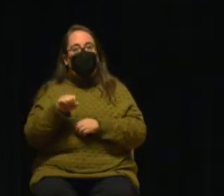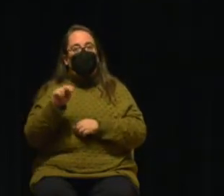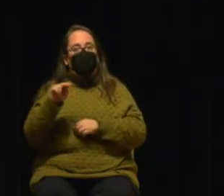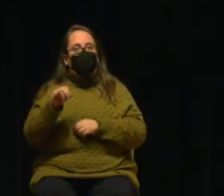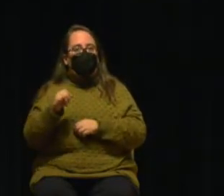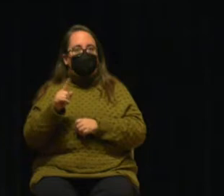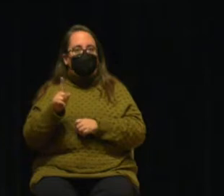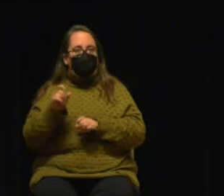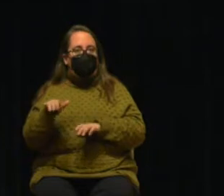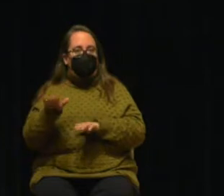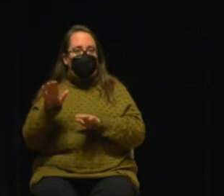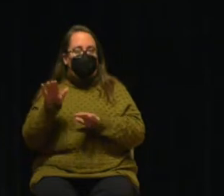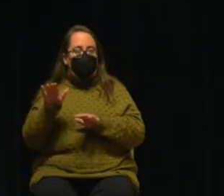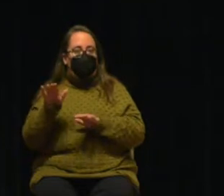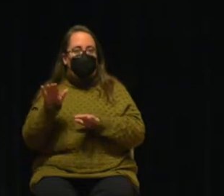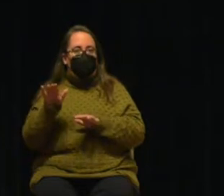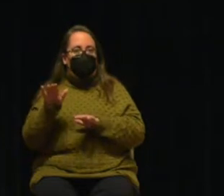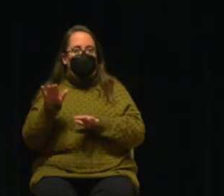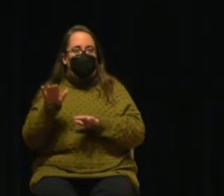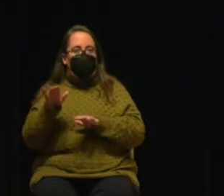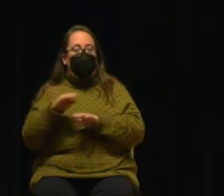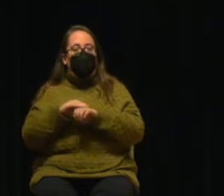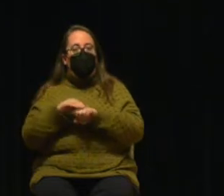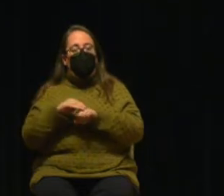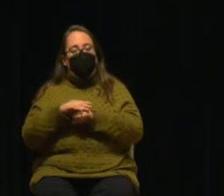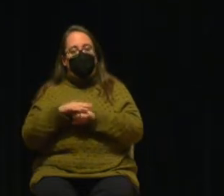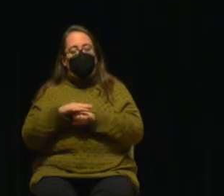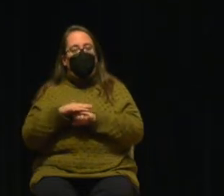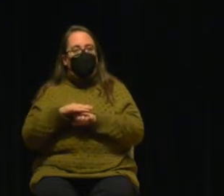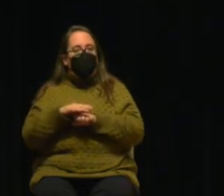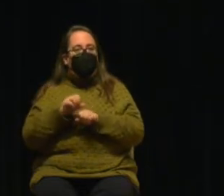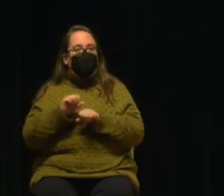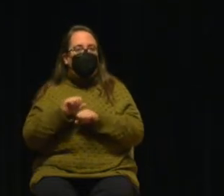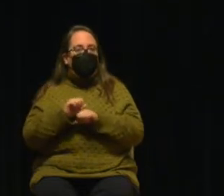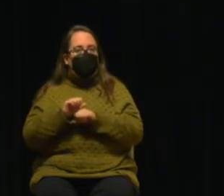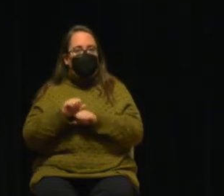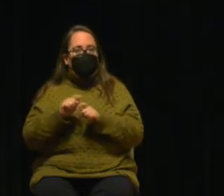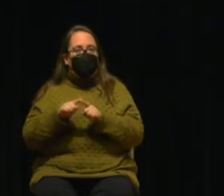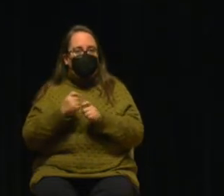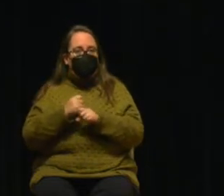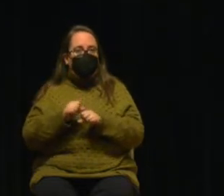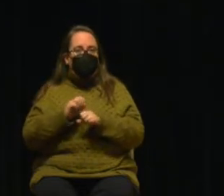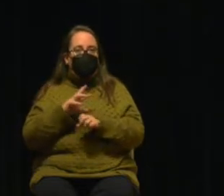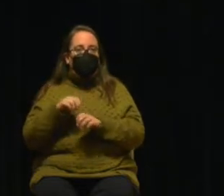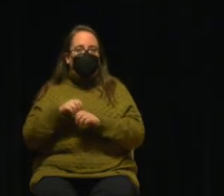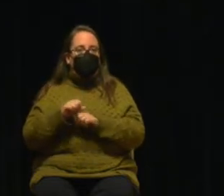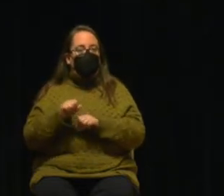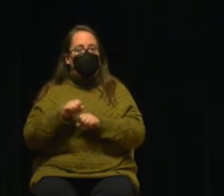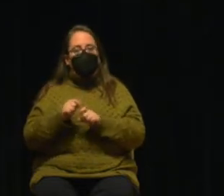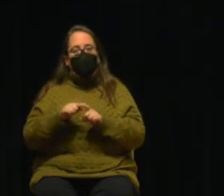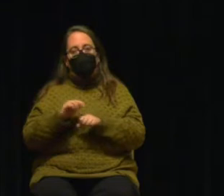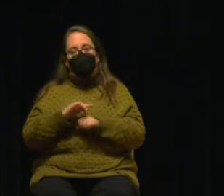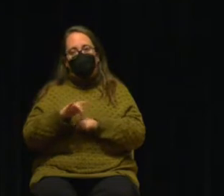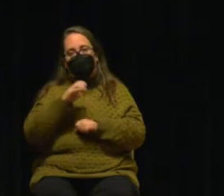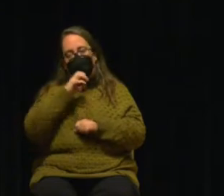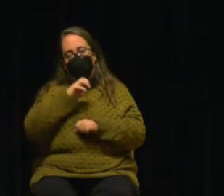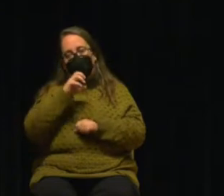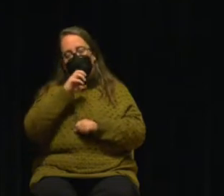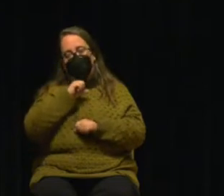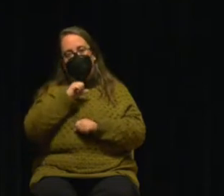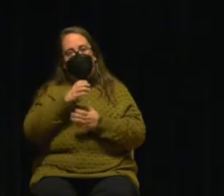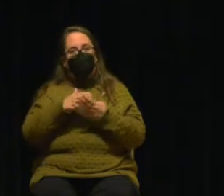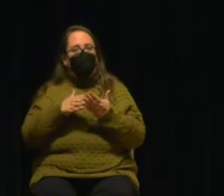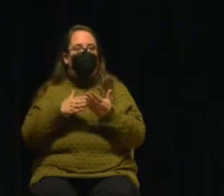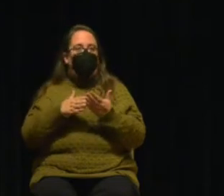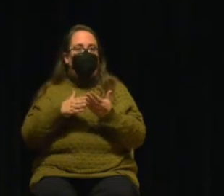grew up, guide fugitive slaves to safety. So this is work that he'd been engaging in from an early age as a part of